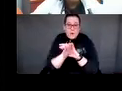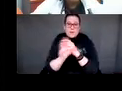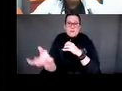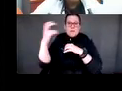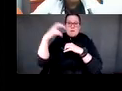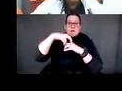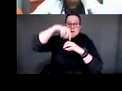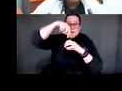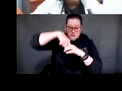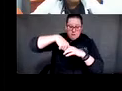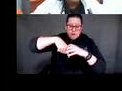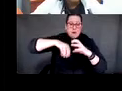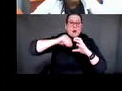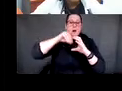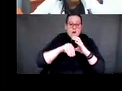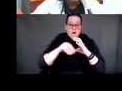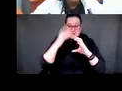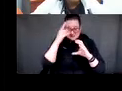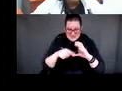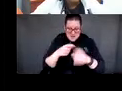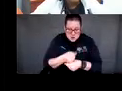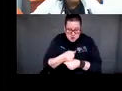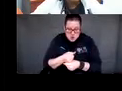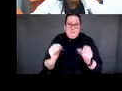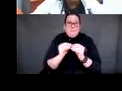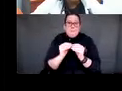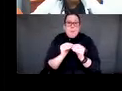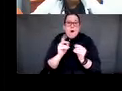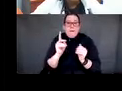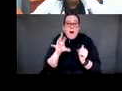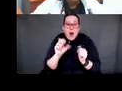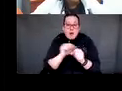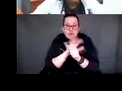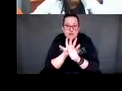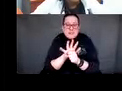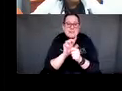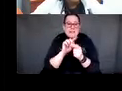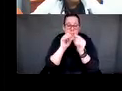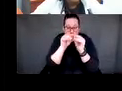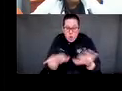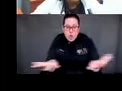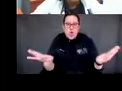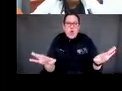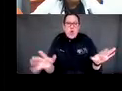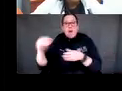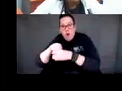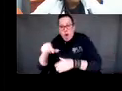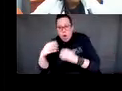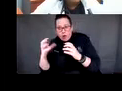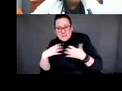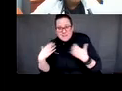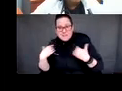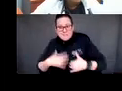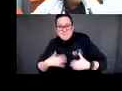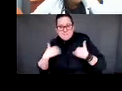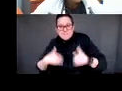to go on to infect more cells and go all the way down the respiratory tract into the lungs, and that's how you get